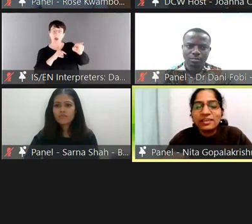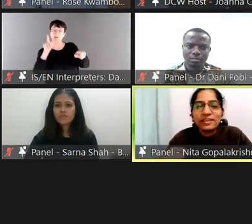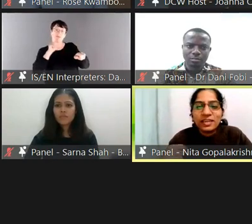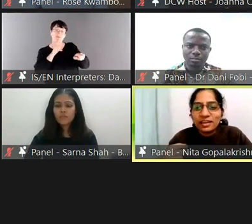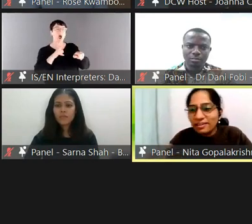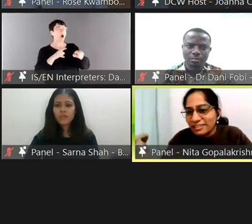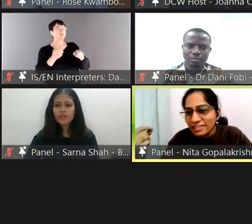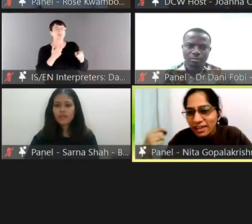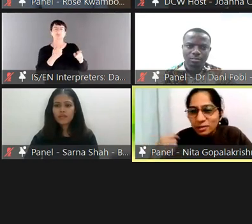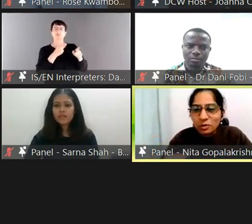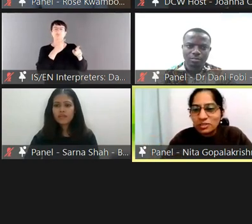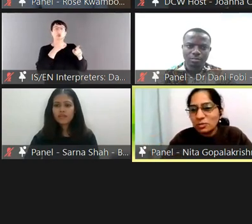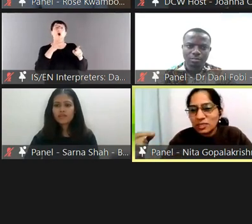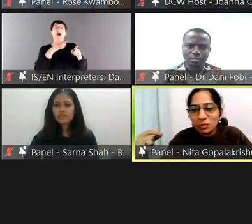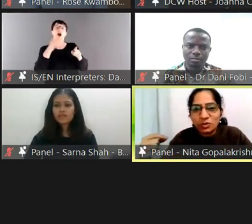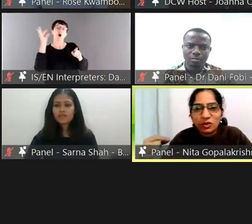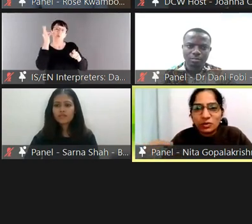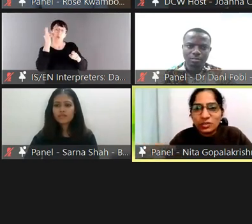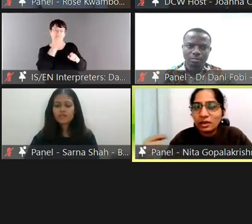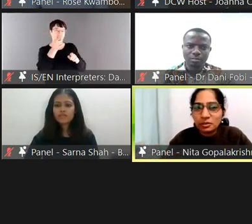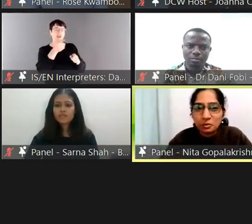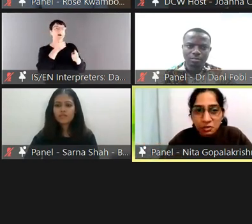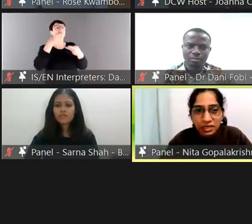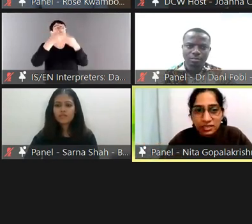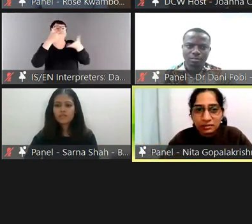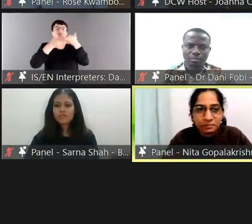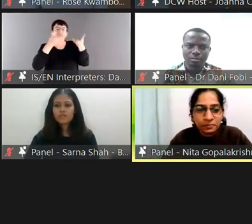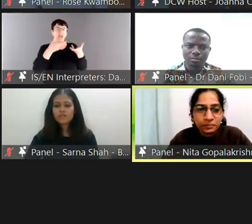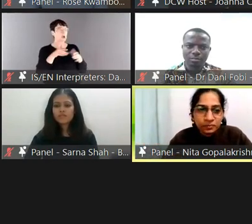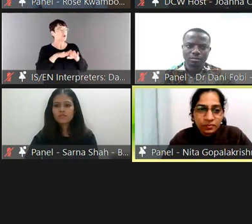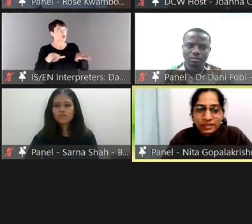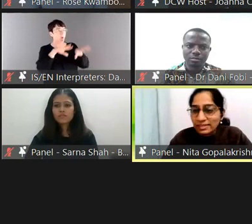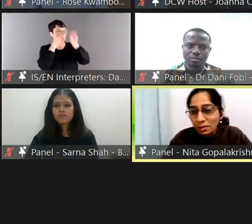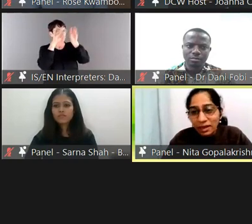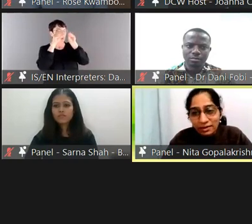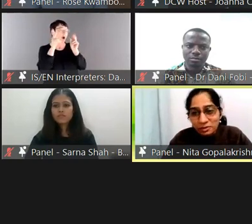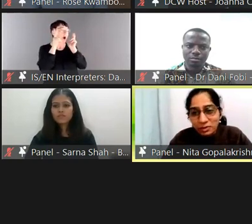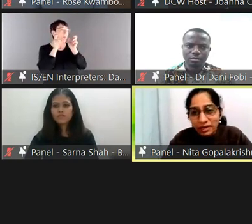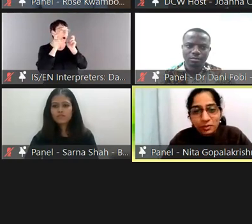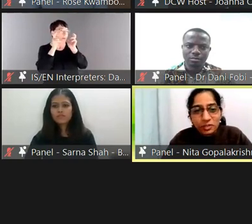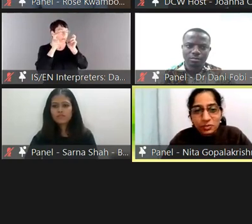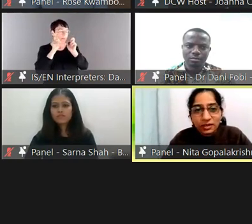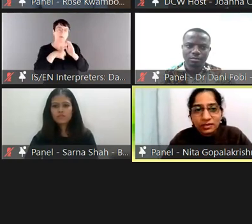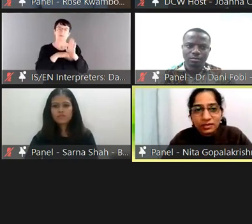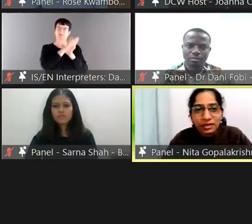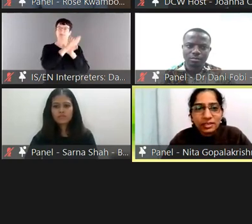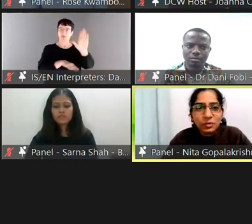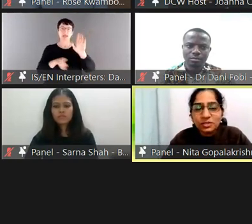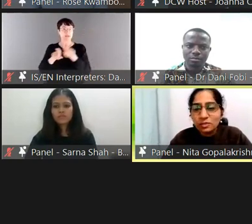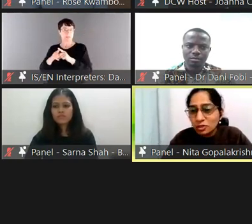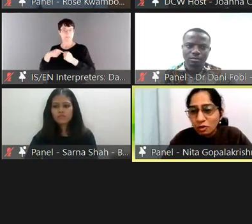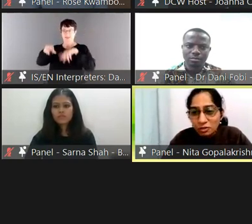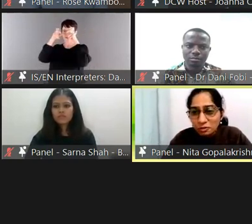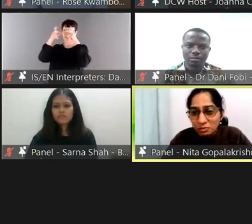imitate, then understand what is being spoken around, start communicating. That's how I learned my language as well.